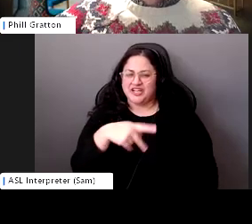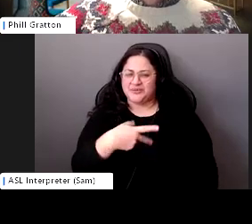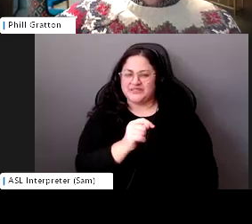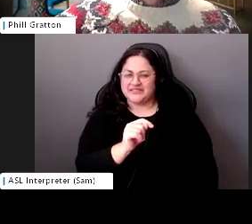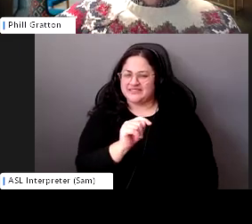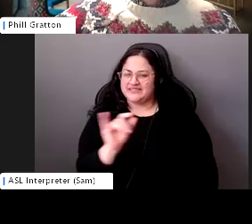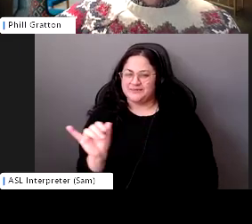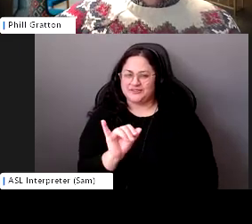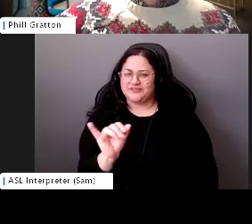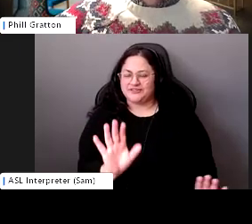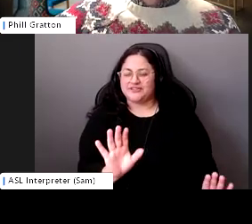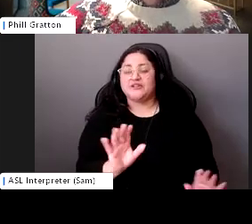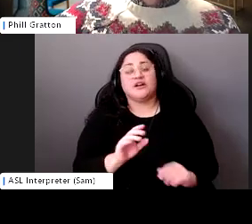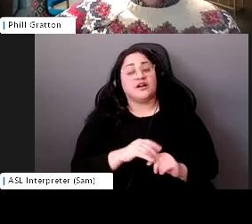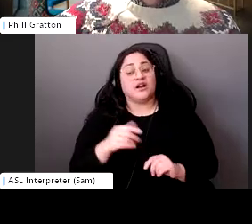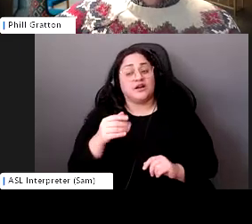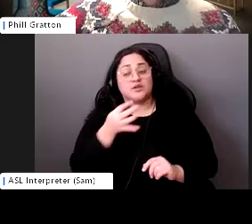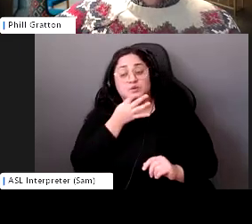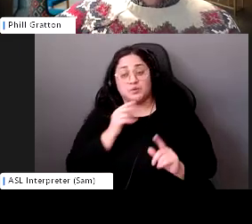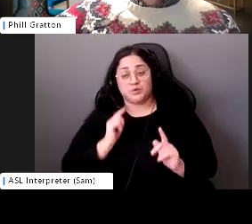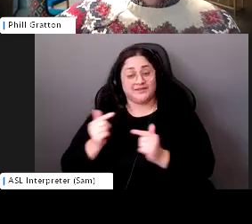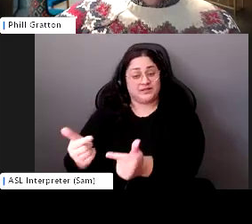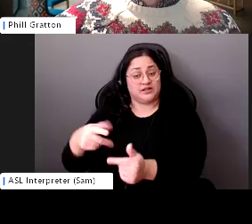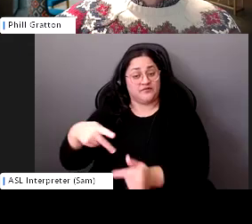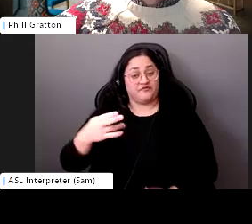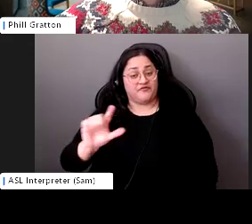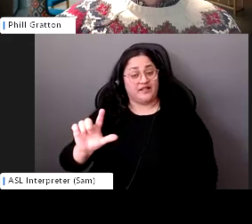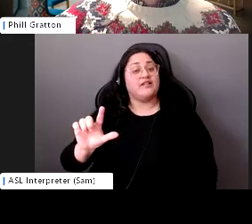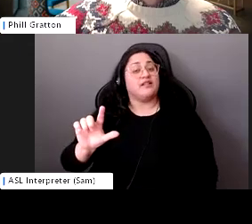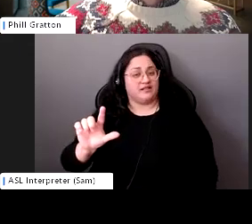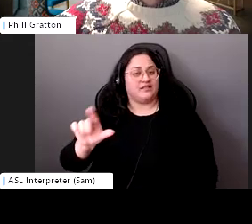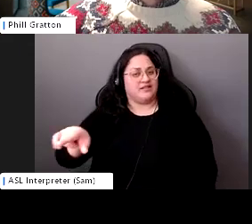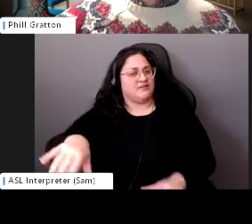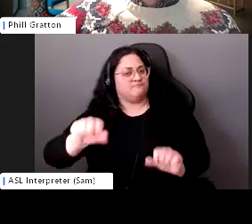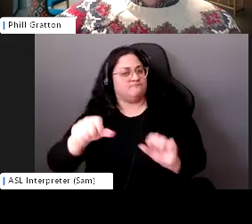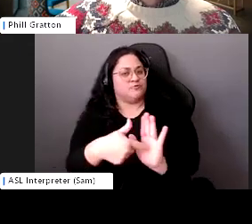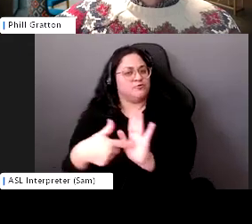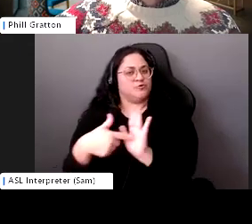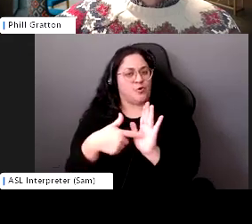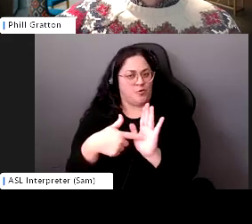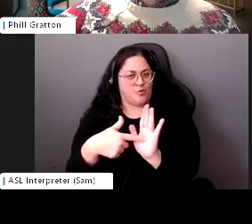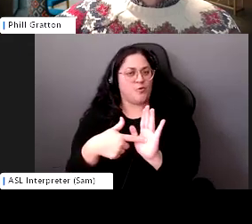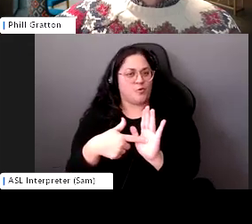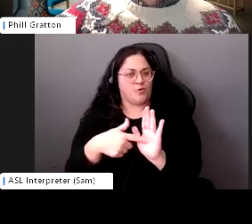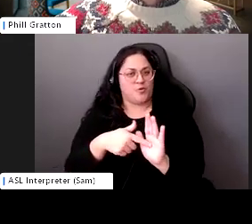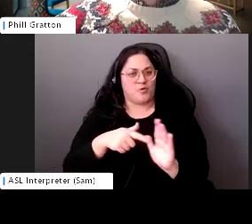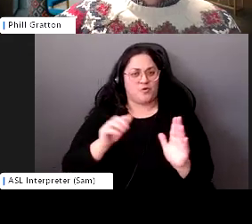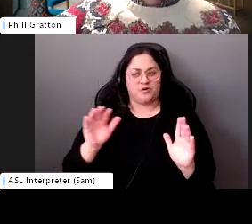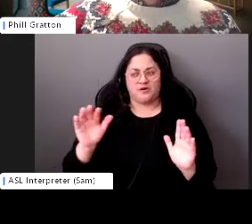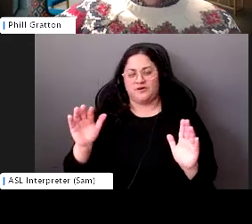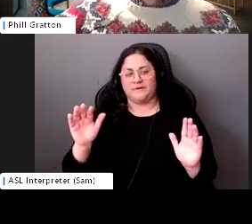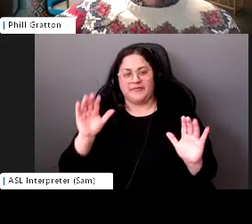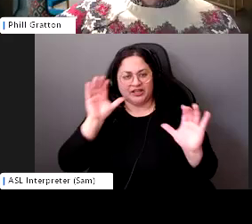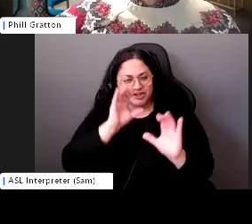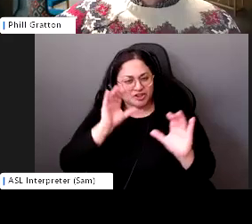of moments, I'll let Phil show you a comparison between what can happen when you look something up on Google and when you look something up on